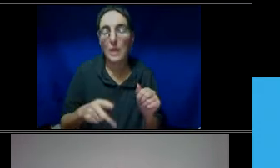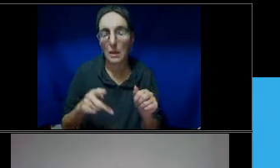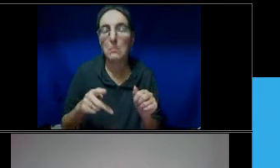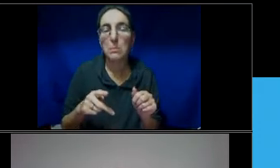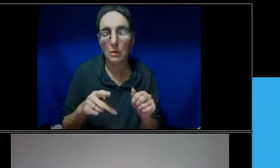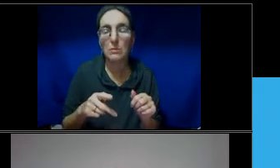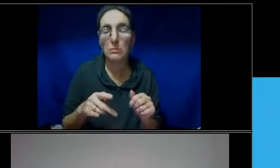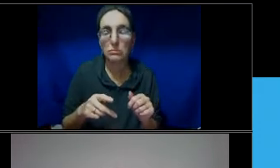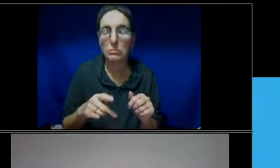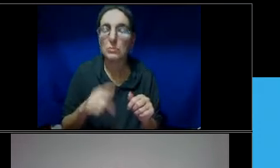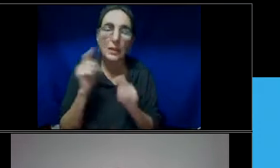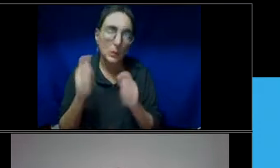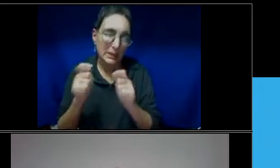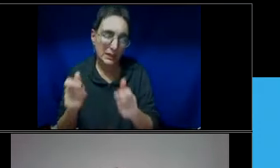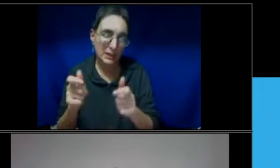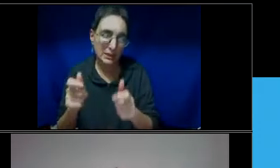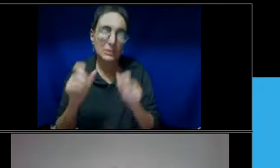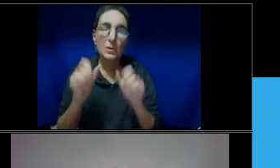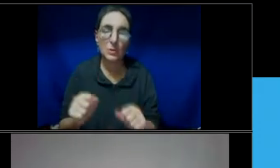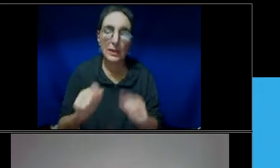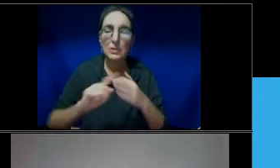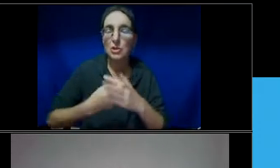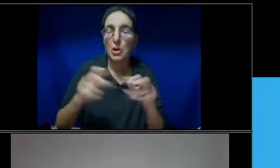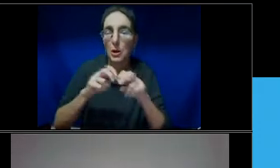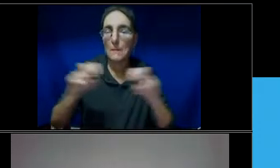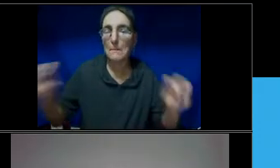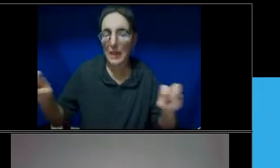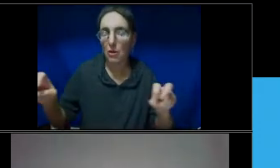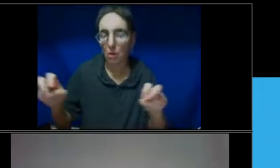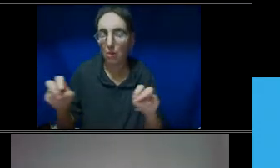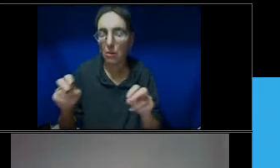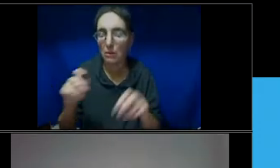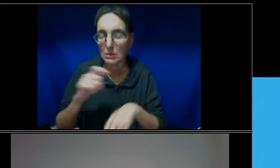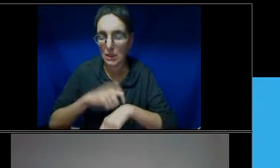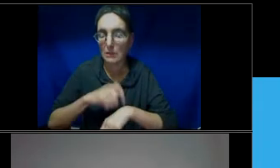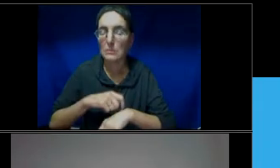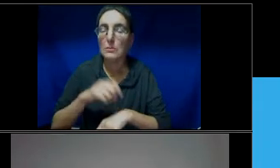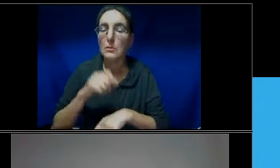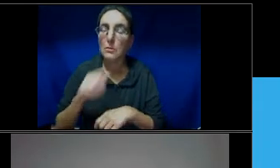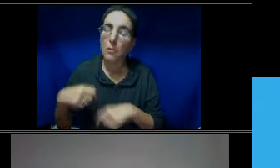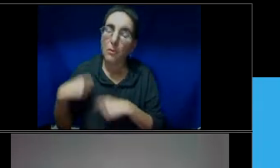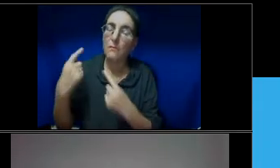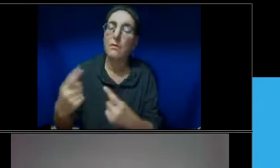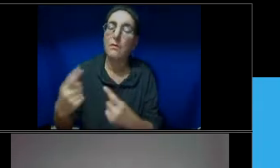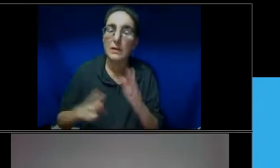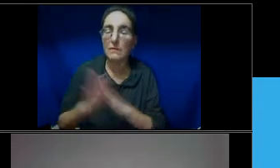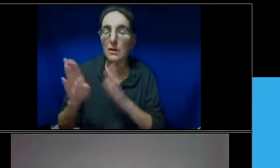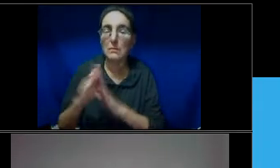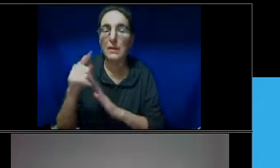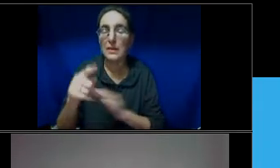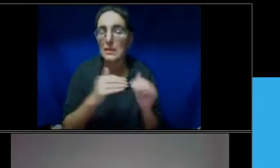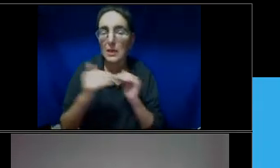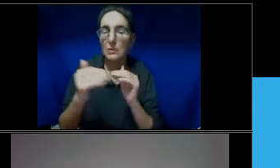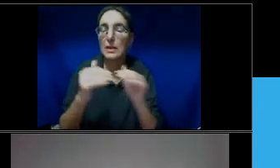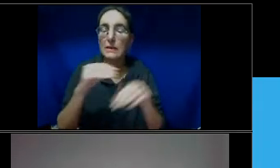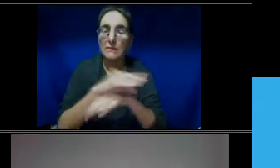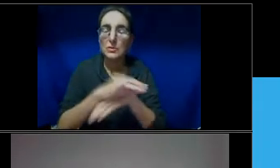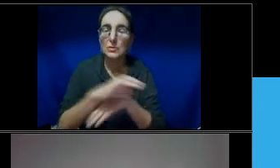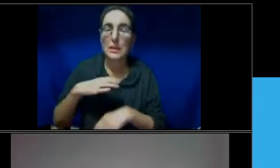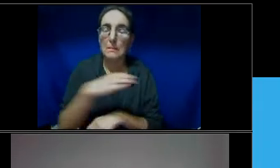be really quickly so we can jump into our panel session, but over the development of this Equity Advisory Committee, the